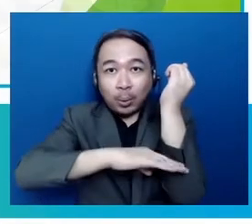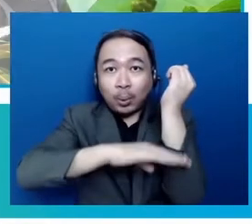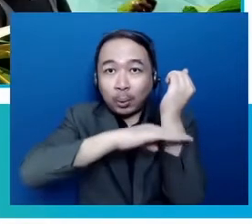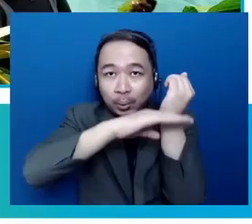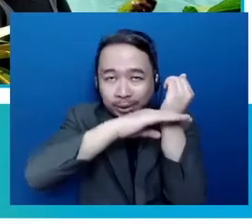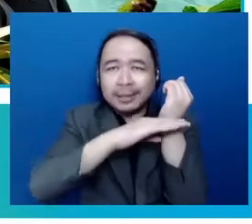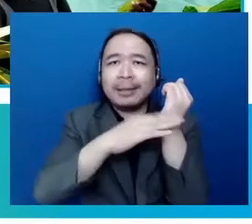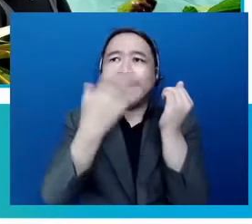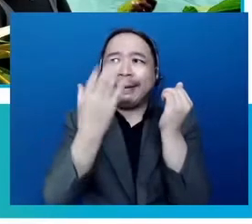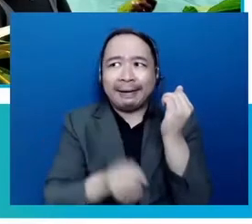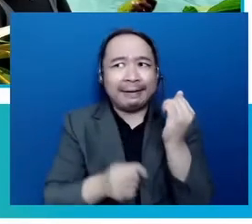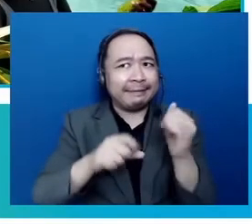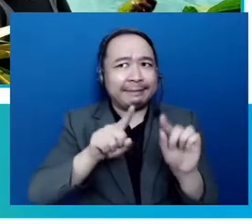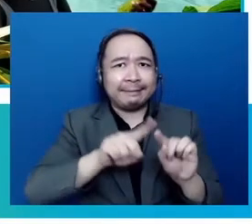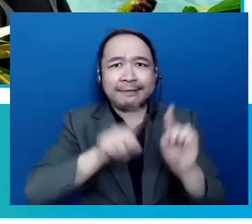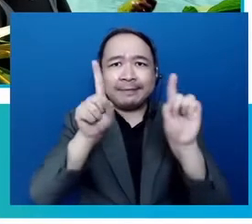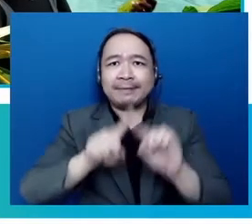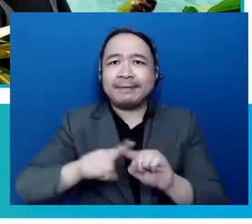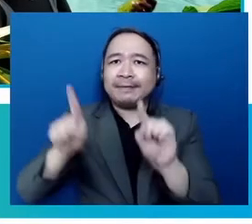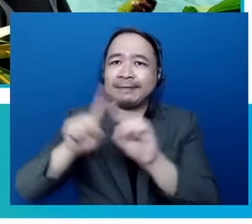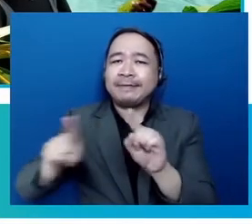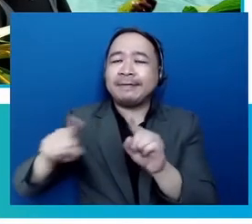slide.